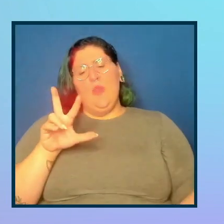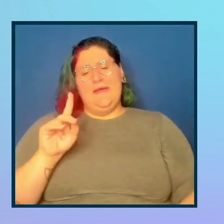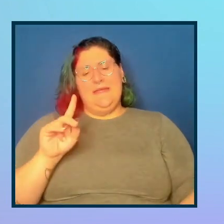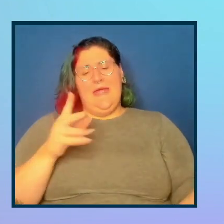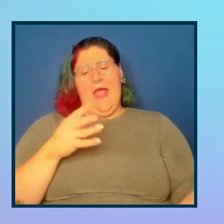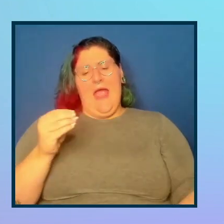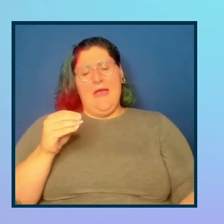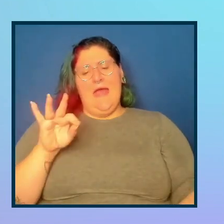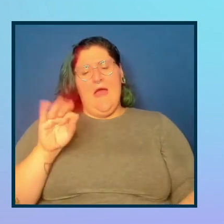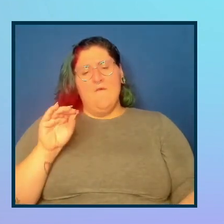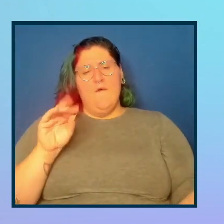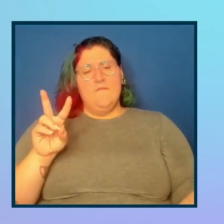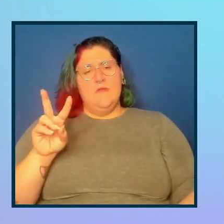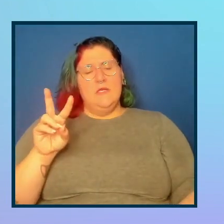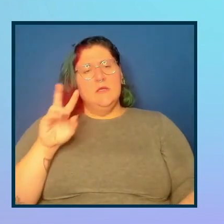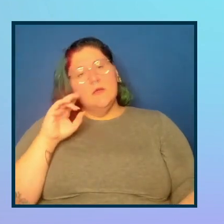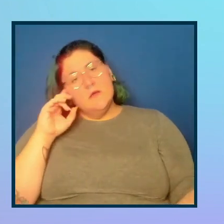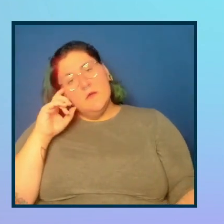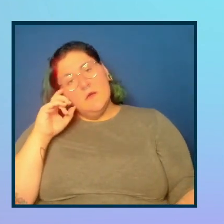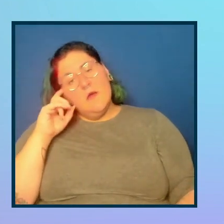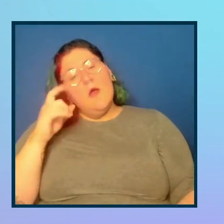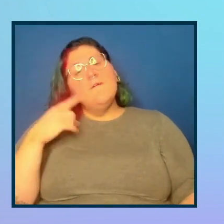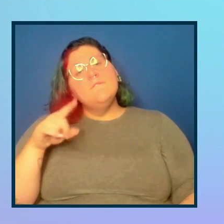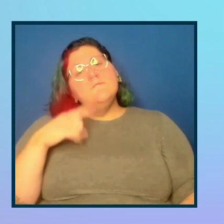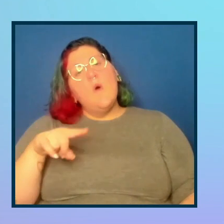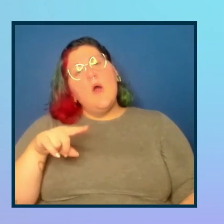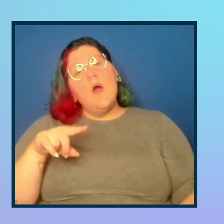So I'd say for monocular users.